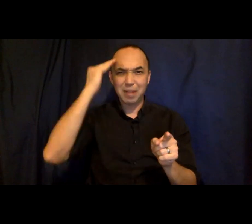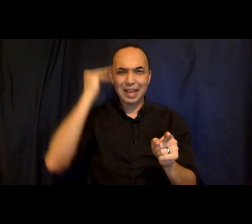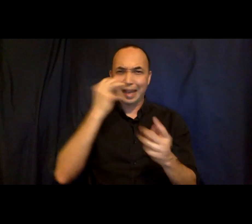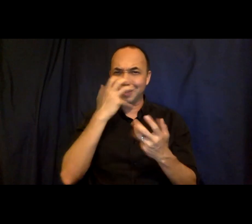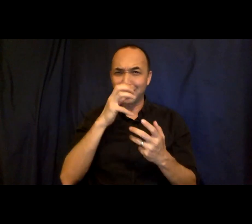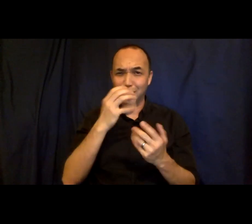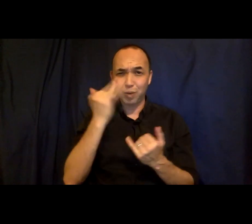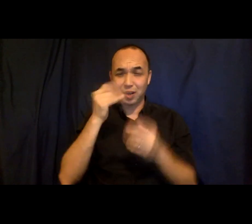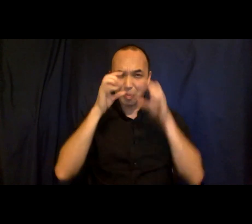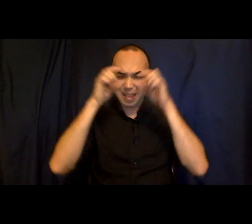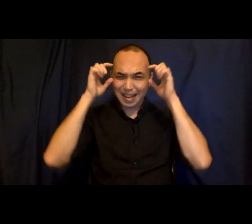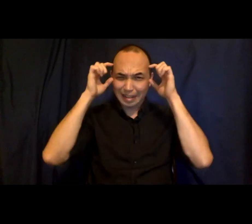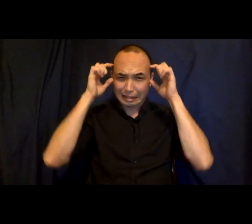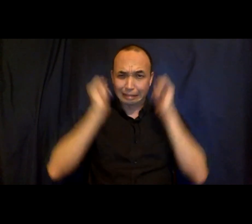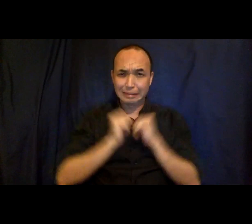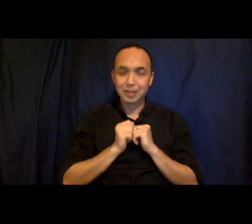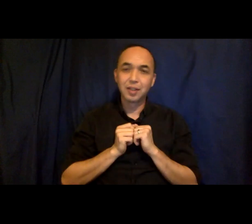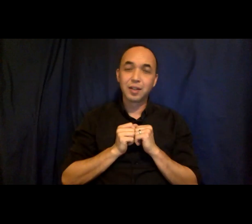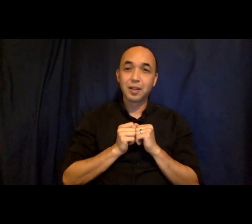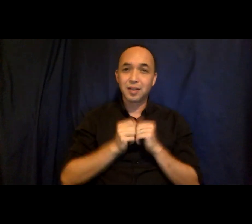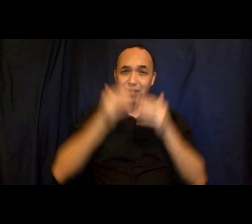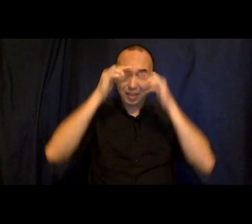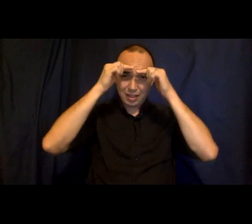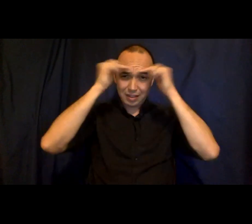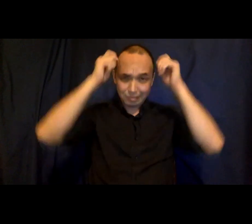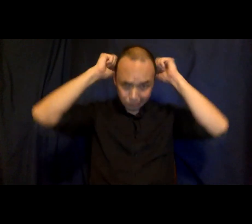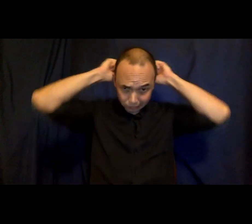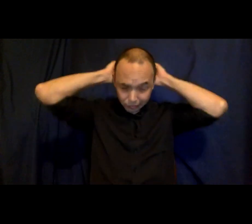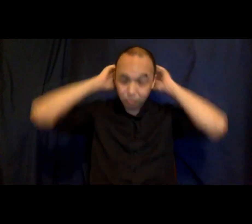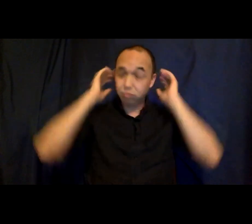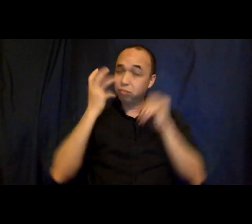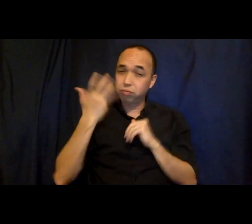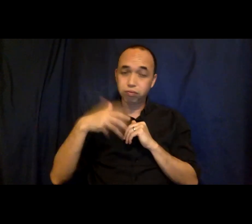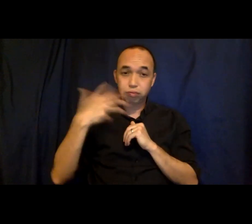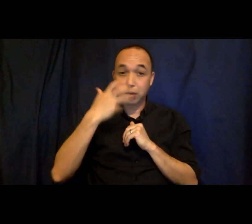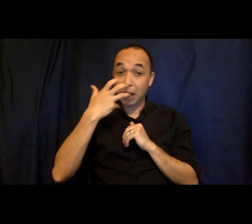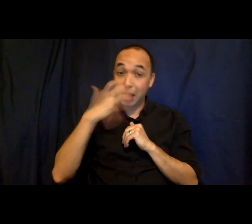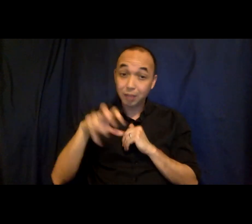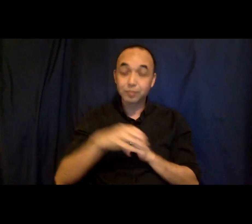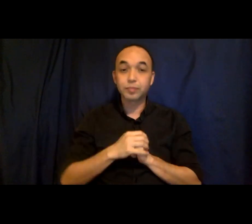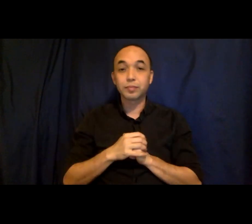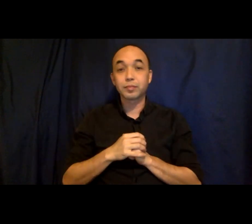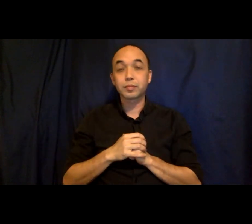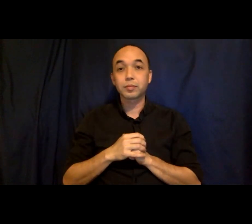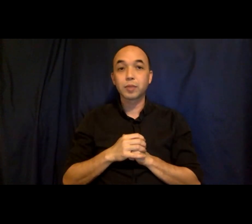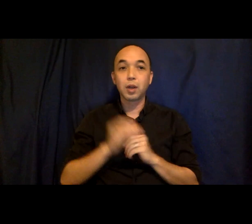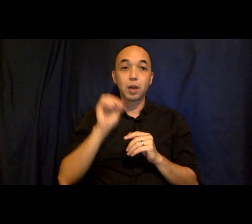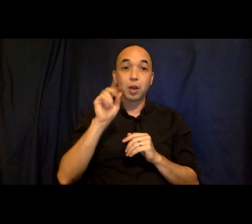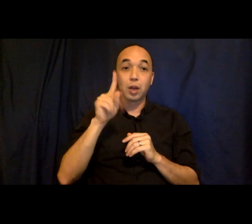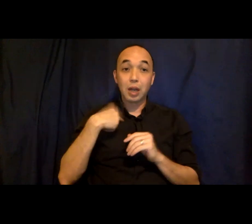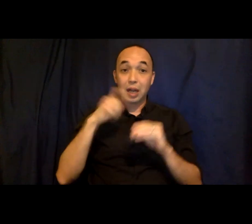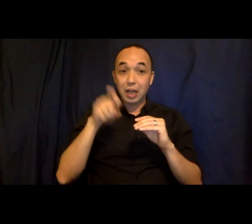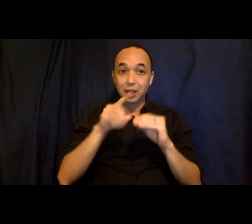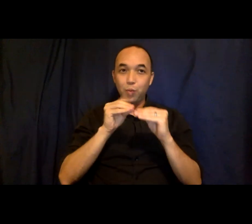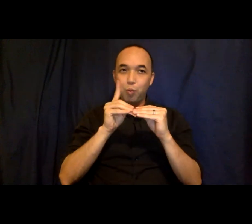mask and the headband. All right, so I need one more